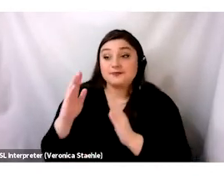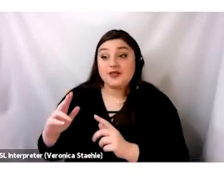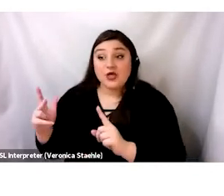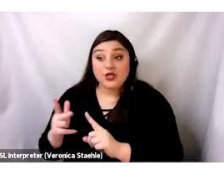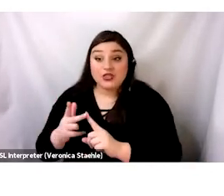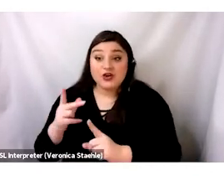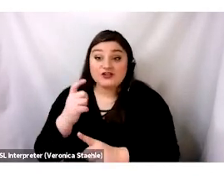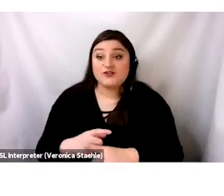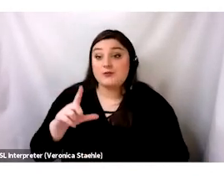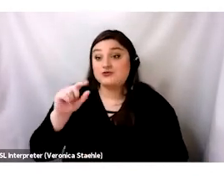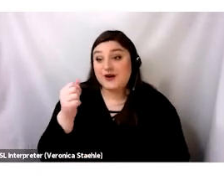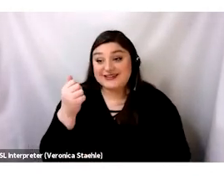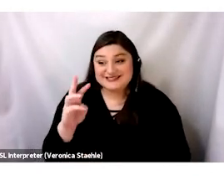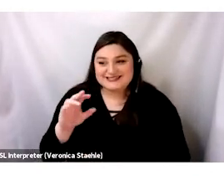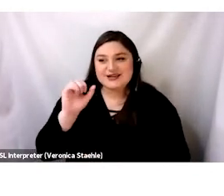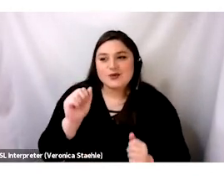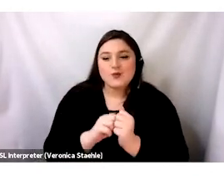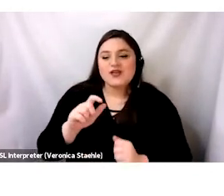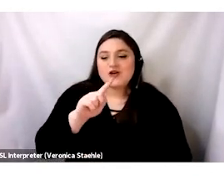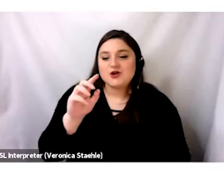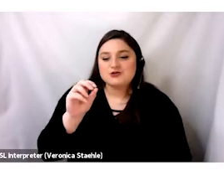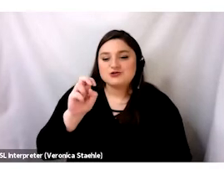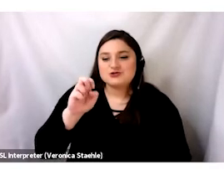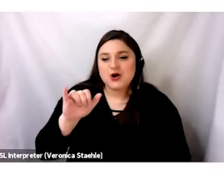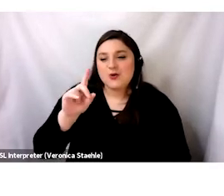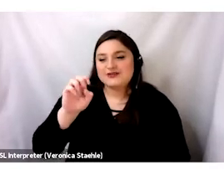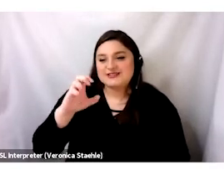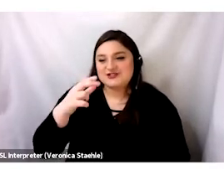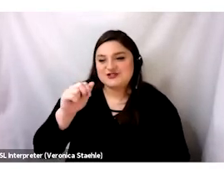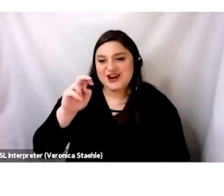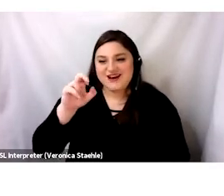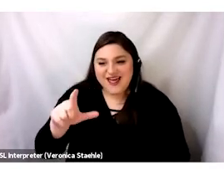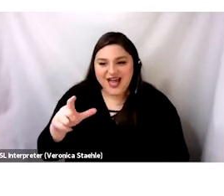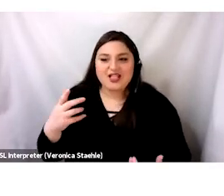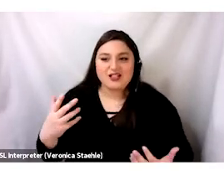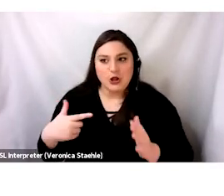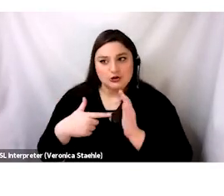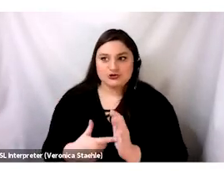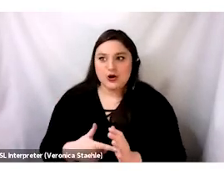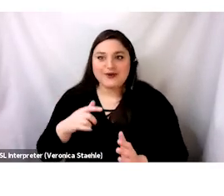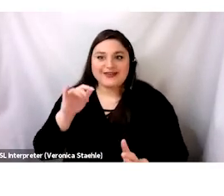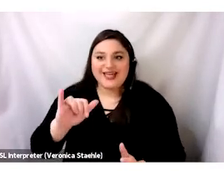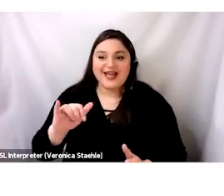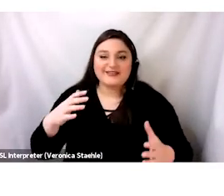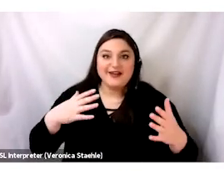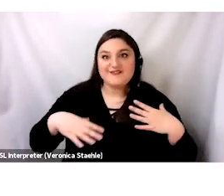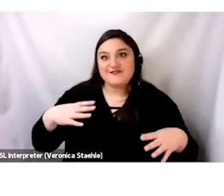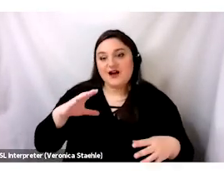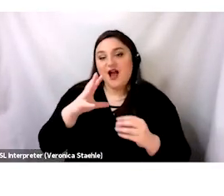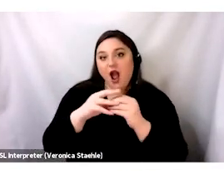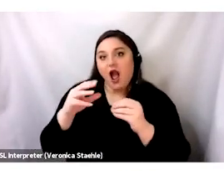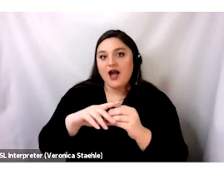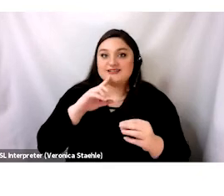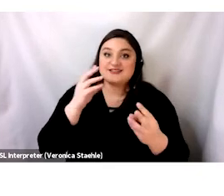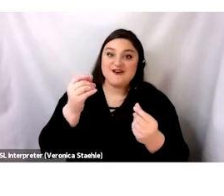Zooey Deschanel, "The Fabric of Our Lives." We're all familiar with that. And you can see that all of these images are of white,